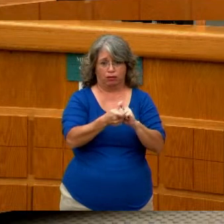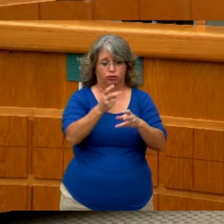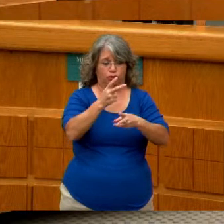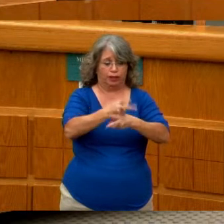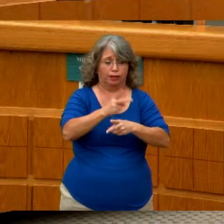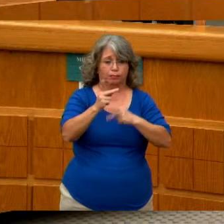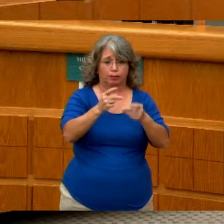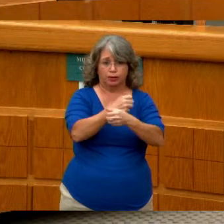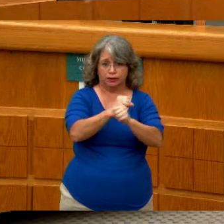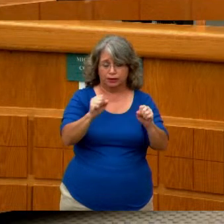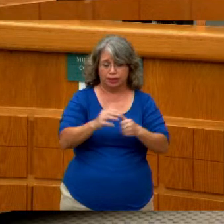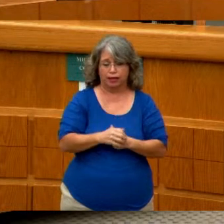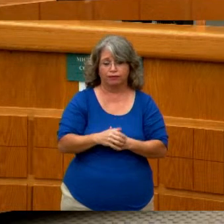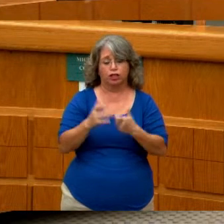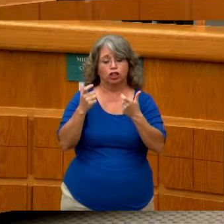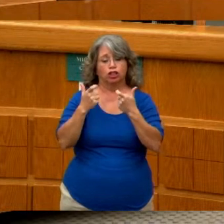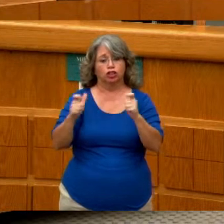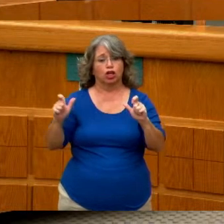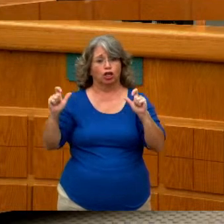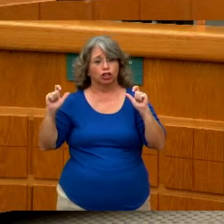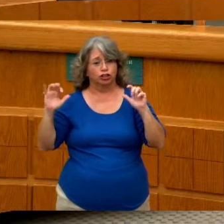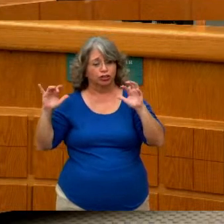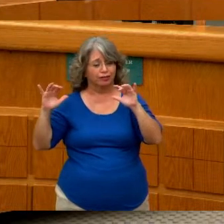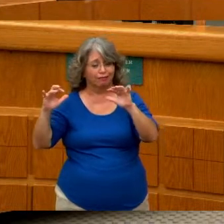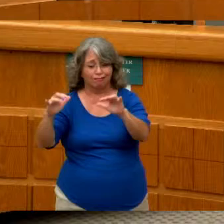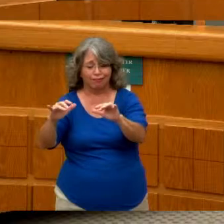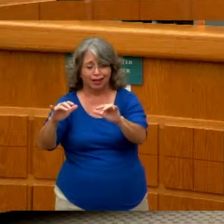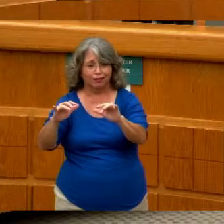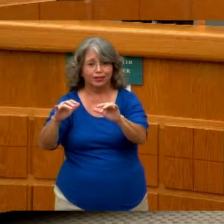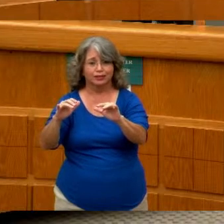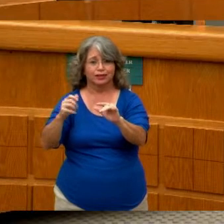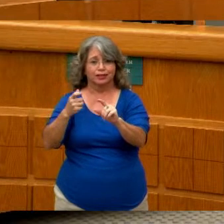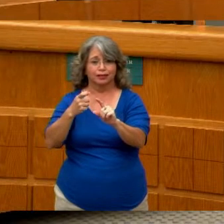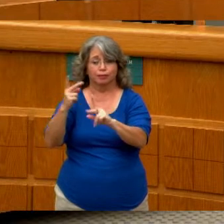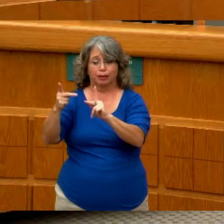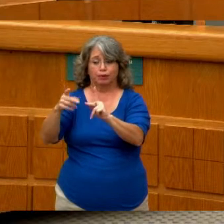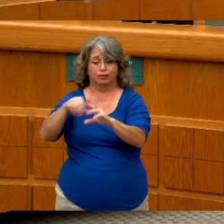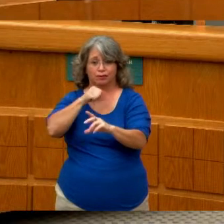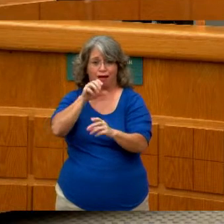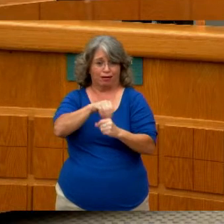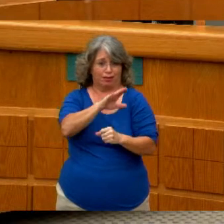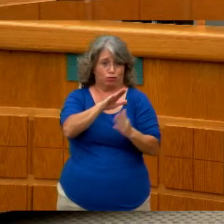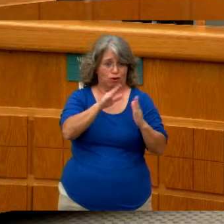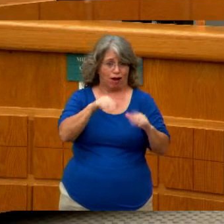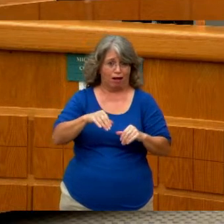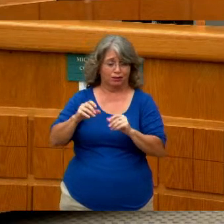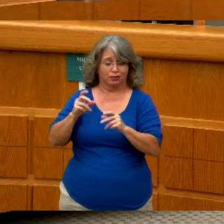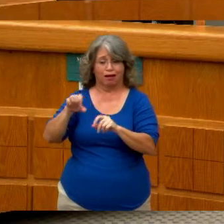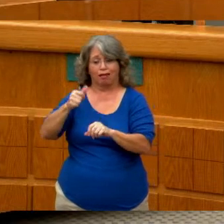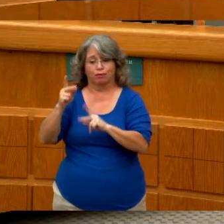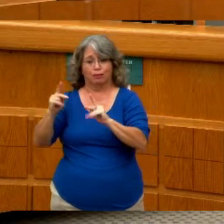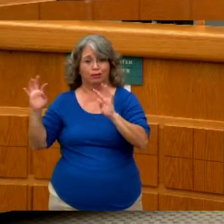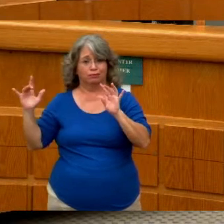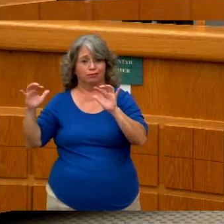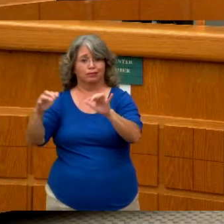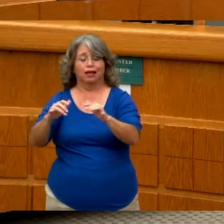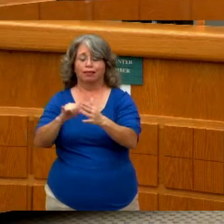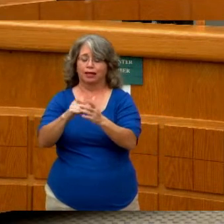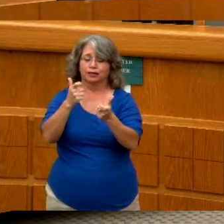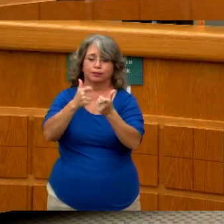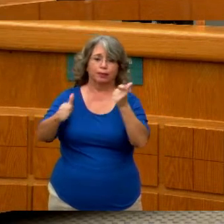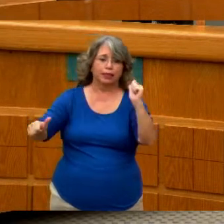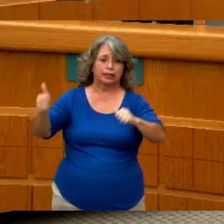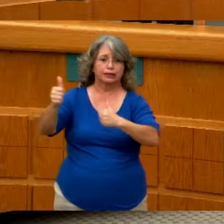will have to be altered to keep everyone safe. Large gatherings with people outside of your household pose one of the